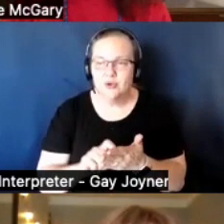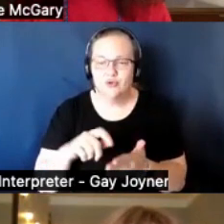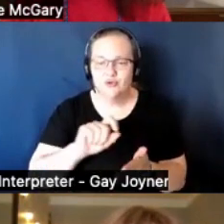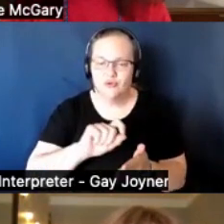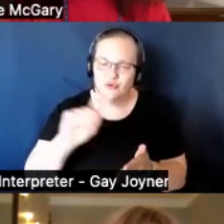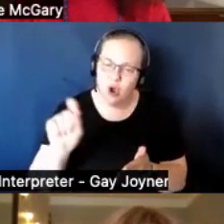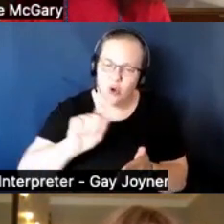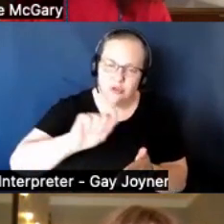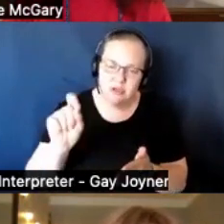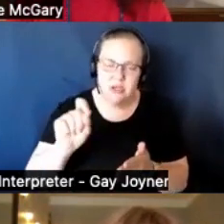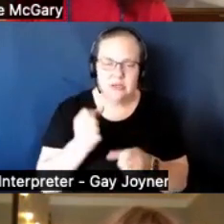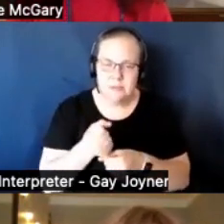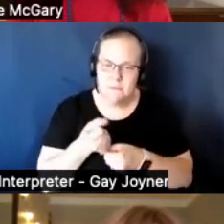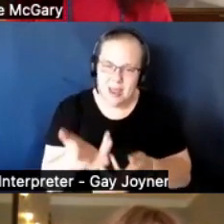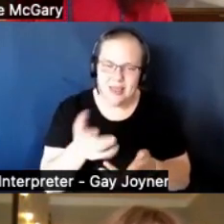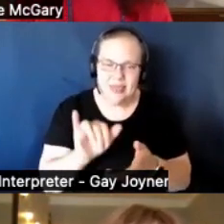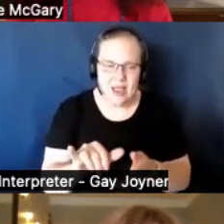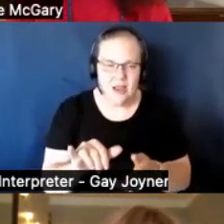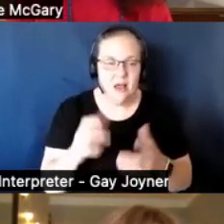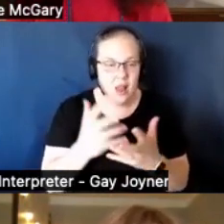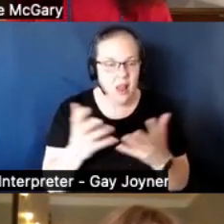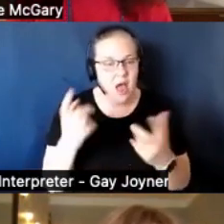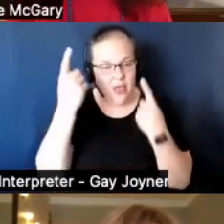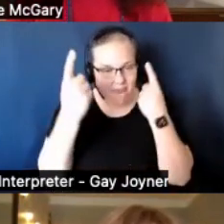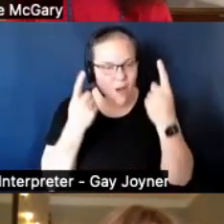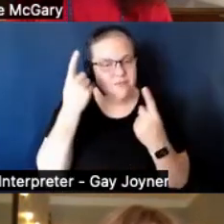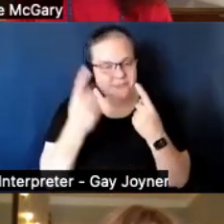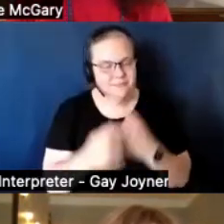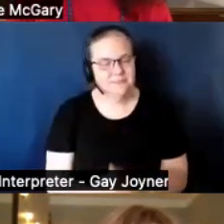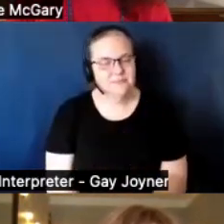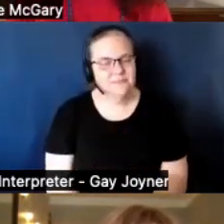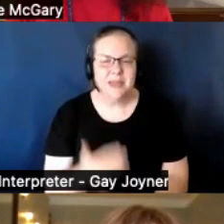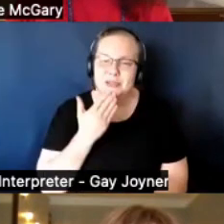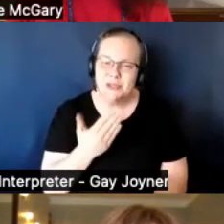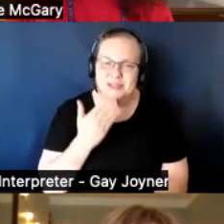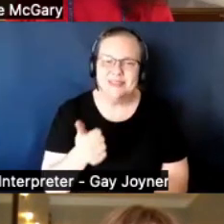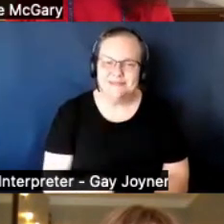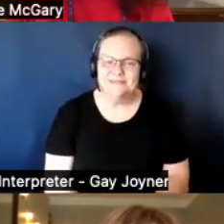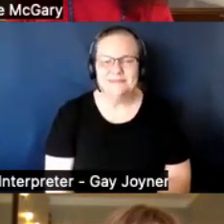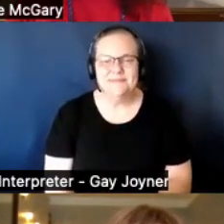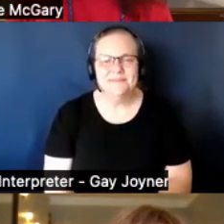into here to make this. A lot of thought. A lot of thought. It's good.